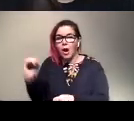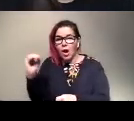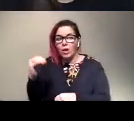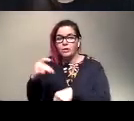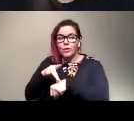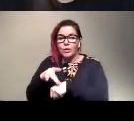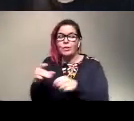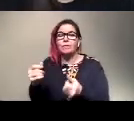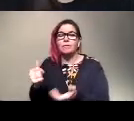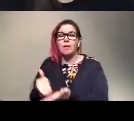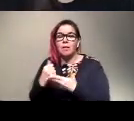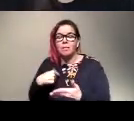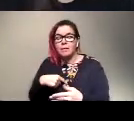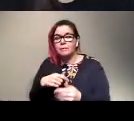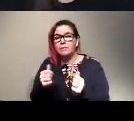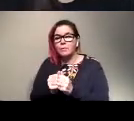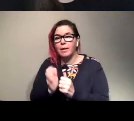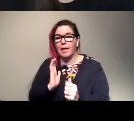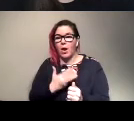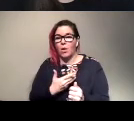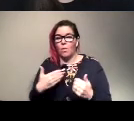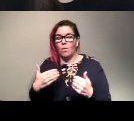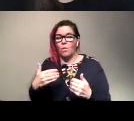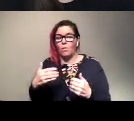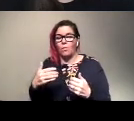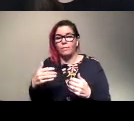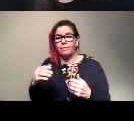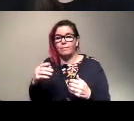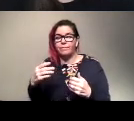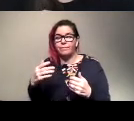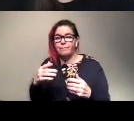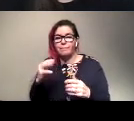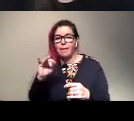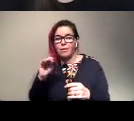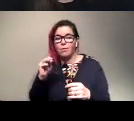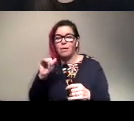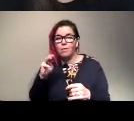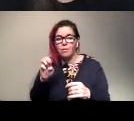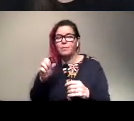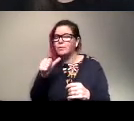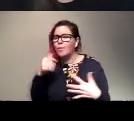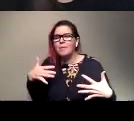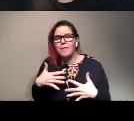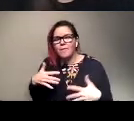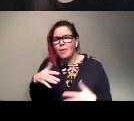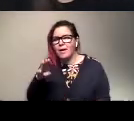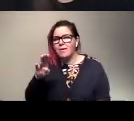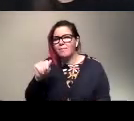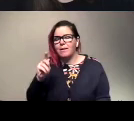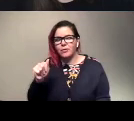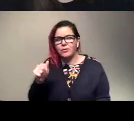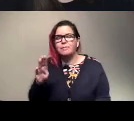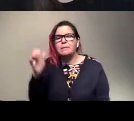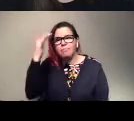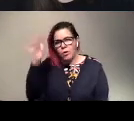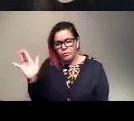us with our own physiology as animals, with our microbiome. So don't be afraid of bacteria. Be smart about